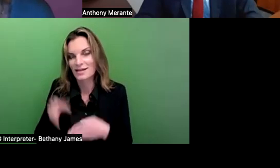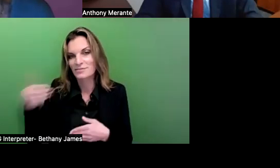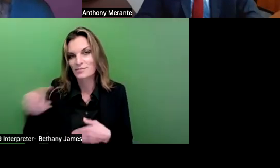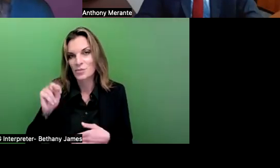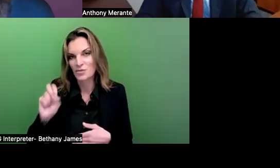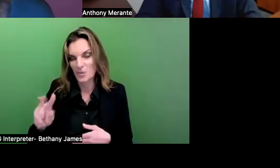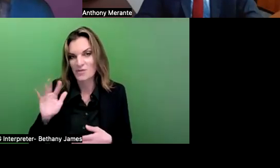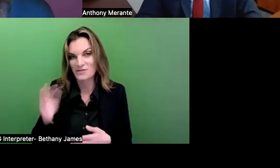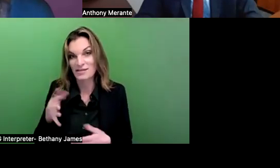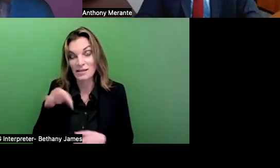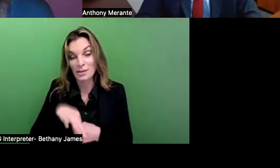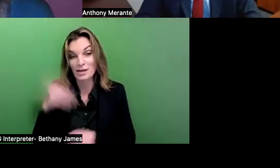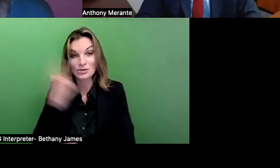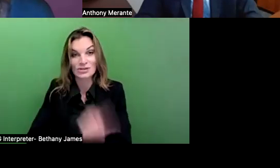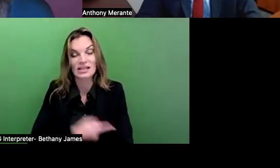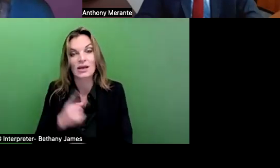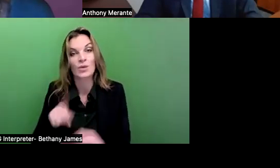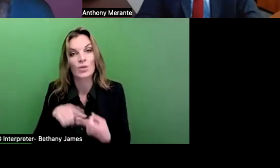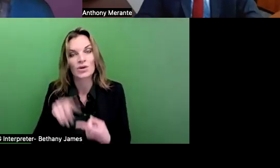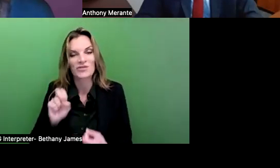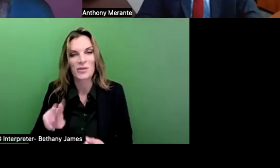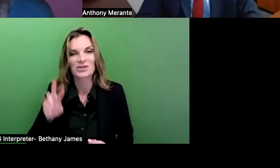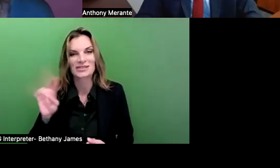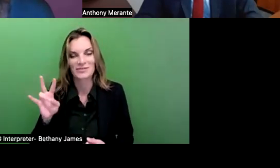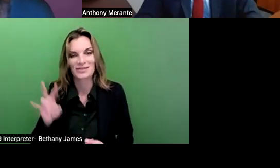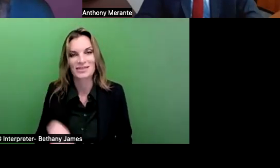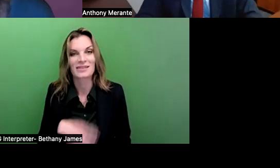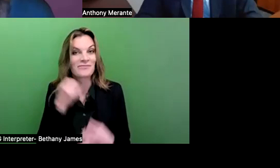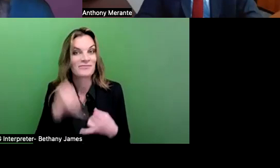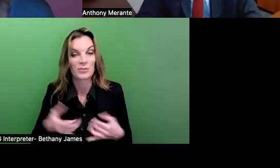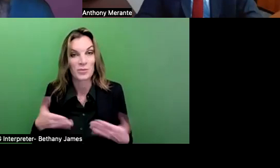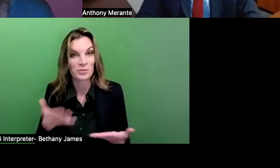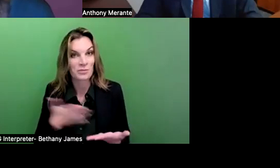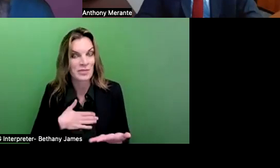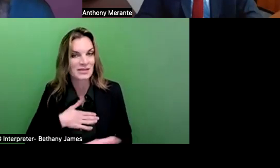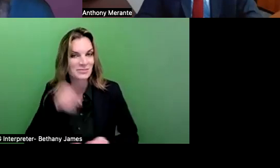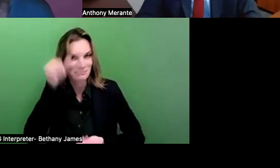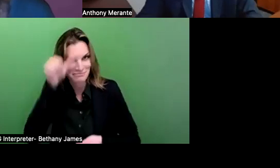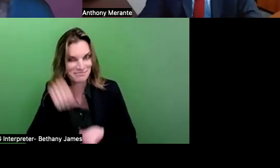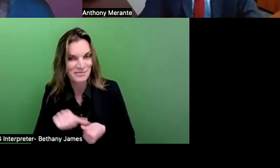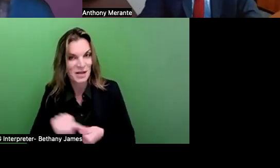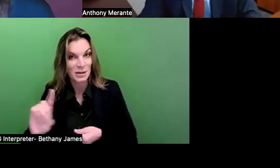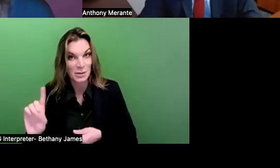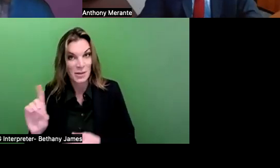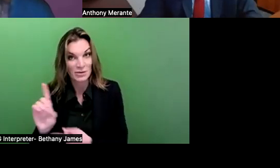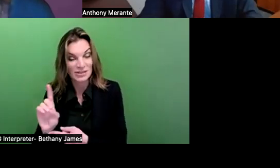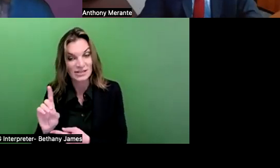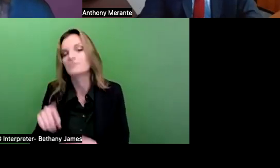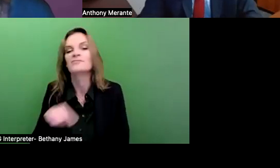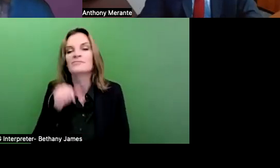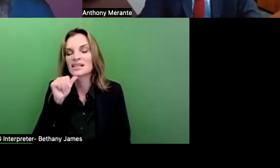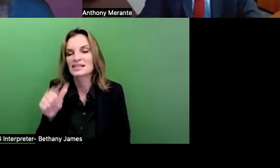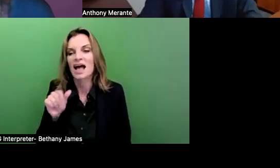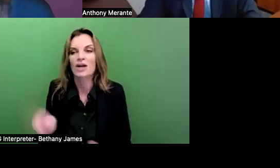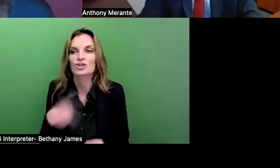5th. Election Day is November 7th. And finally, please remember, democracy is not a